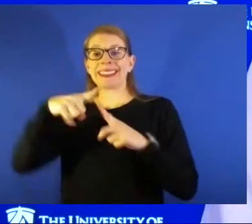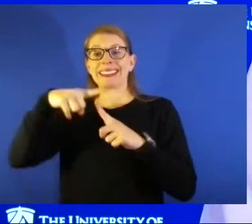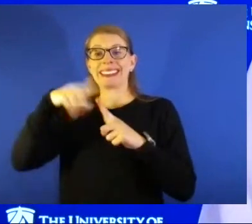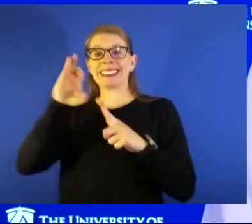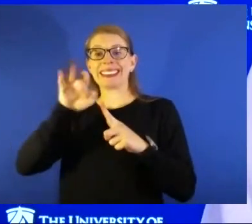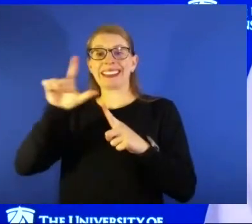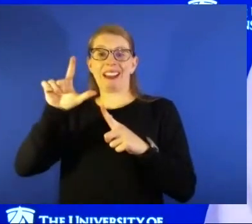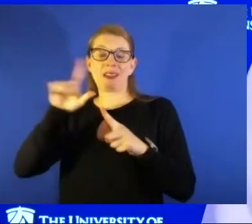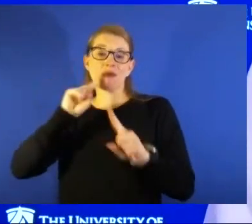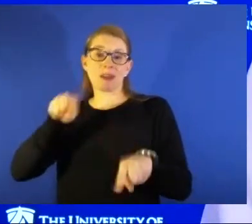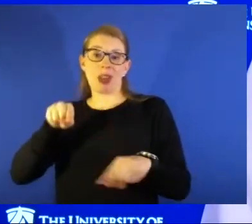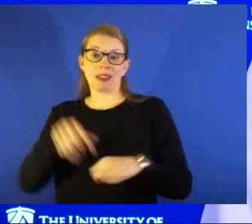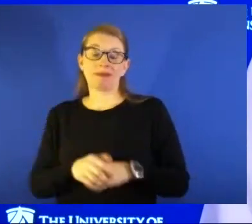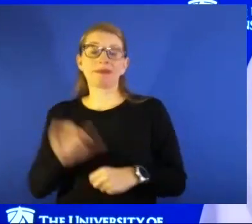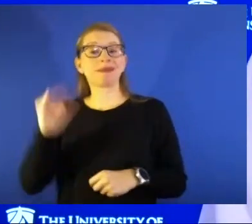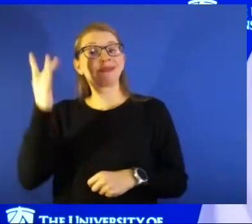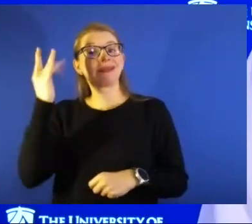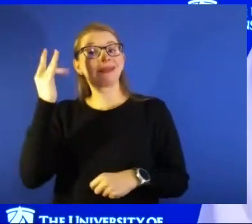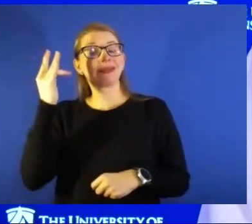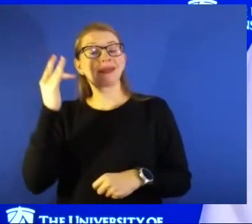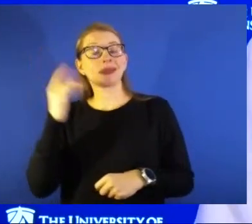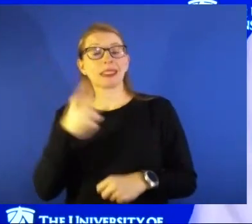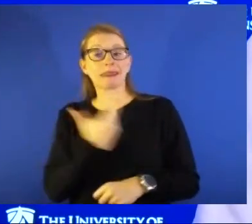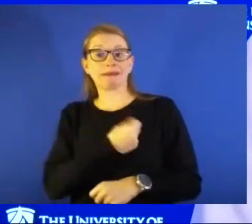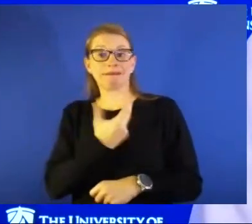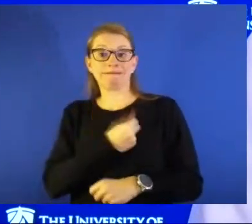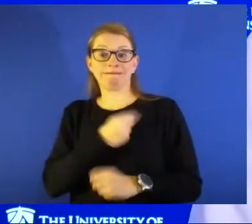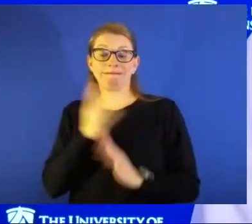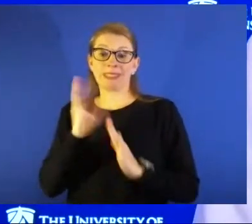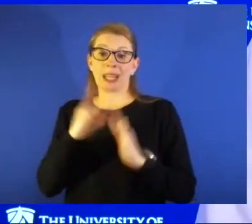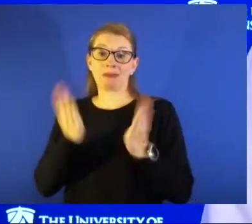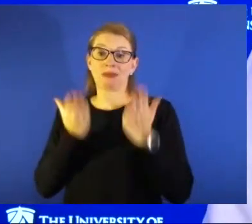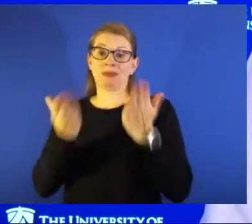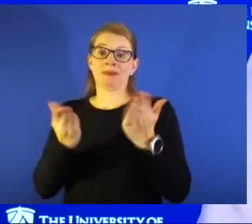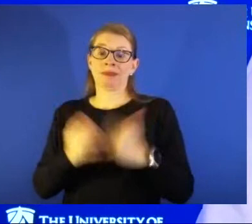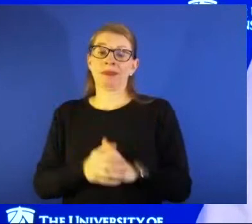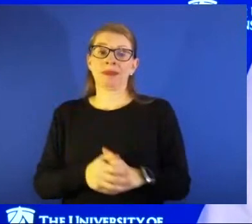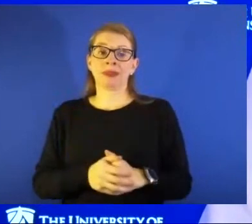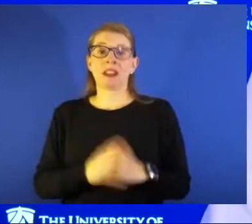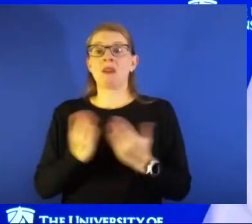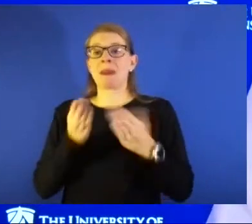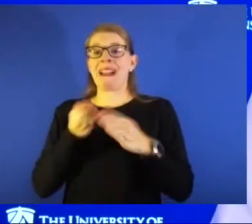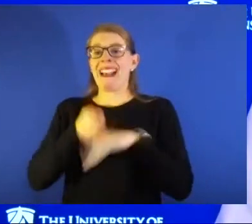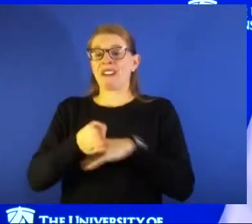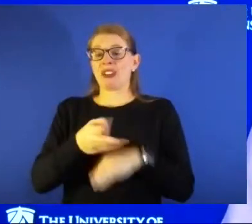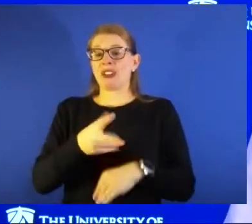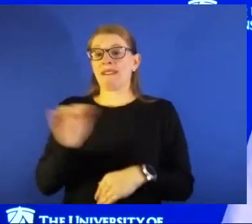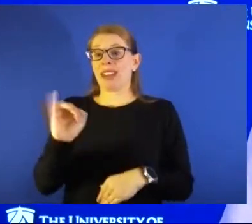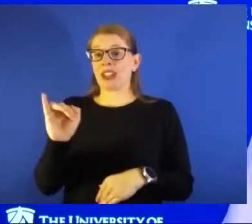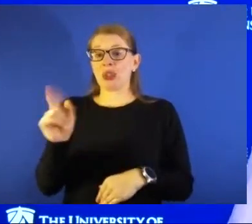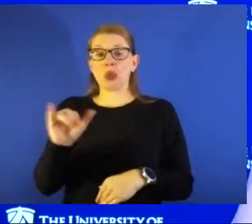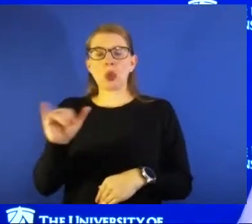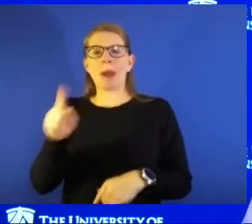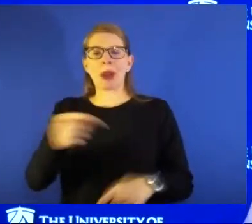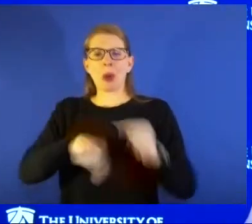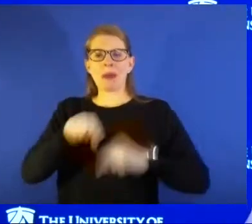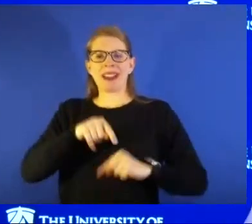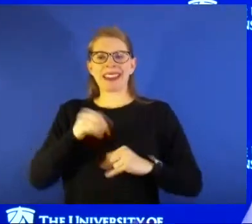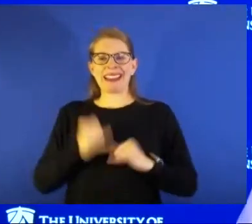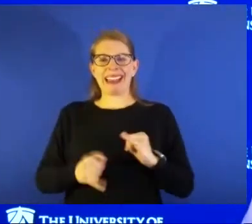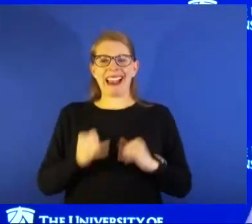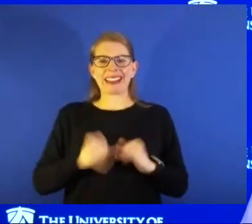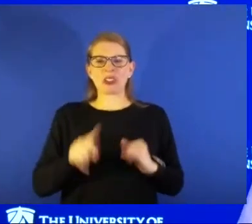That is why vaccination right now continues to be recommended even after infection. And I think I would like to go back to that last question where, wasn't it